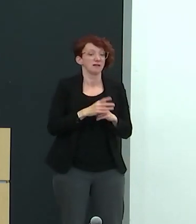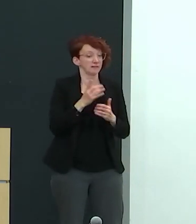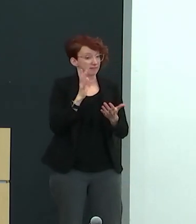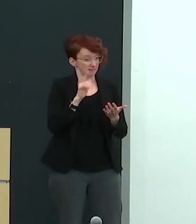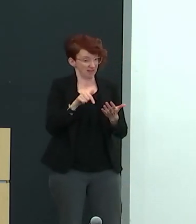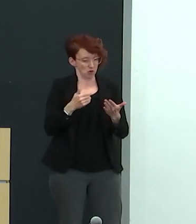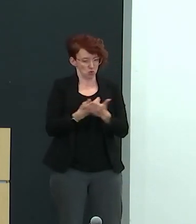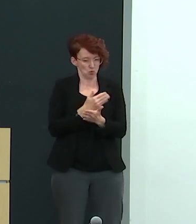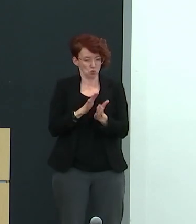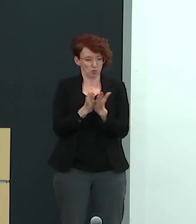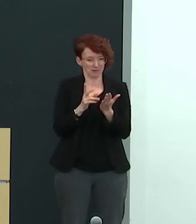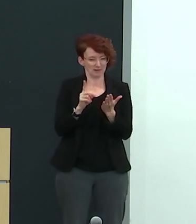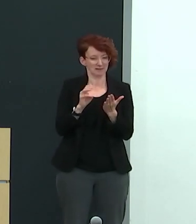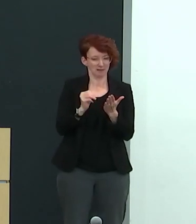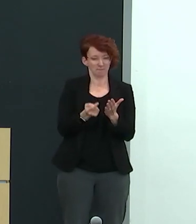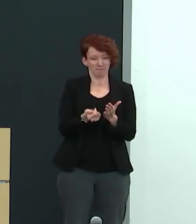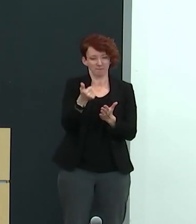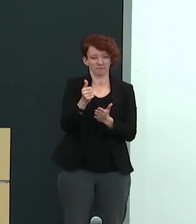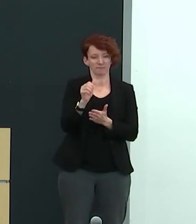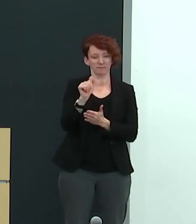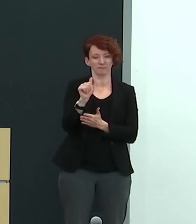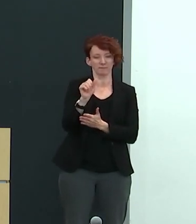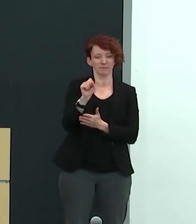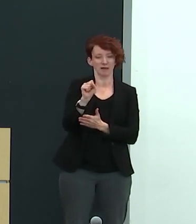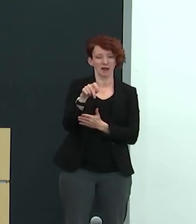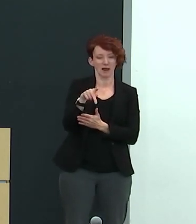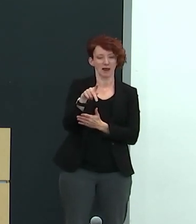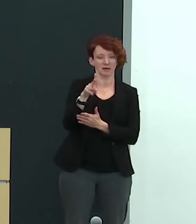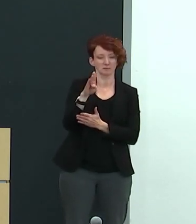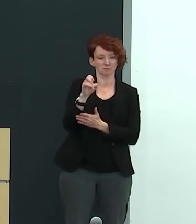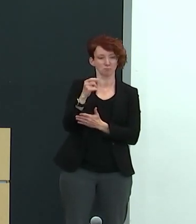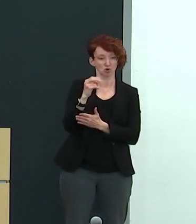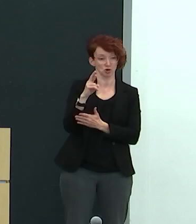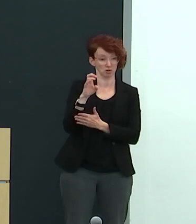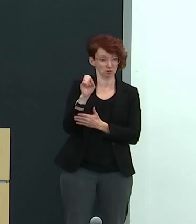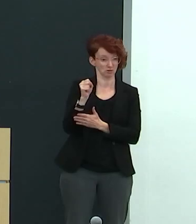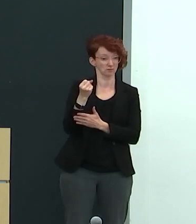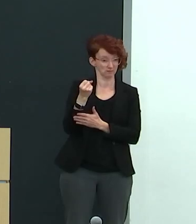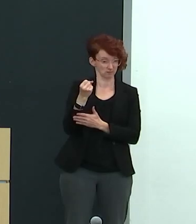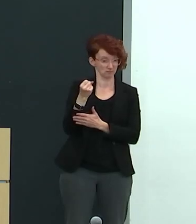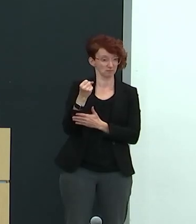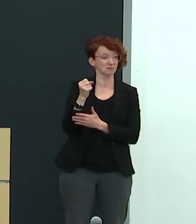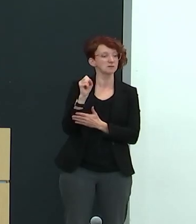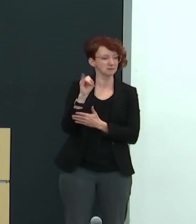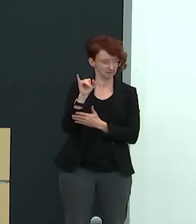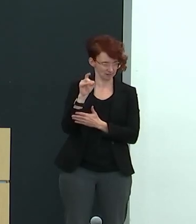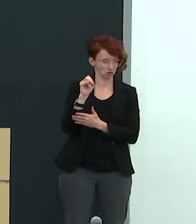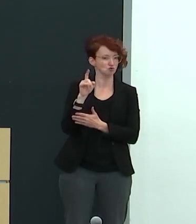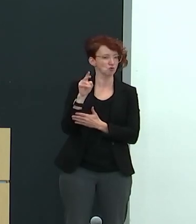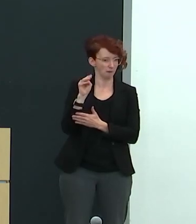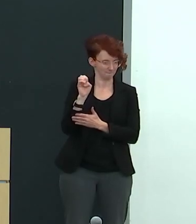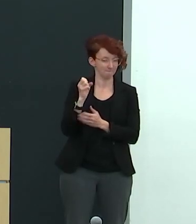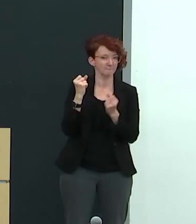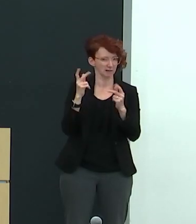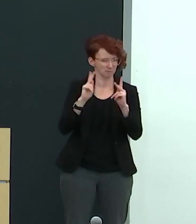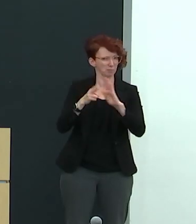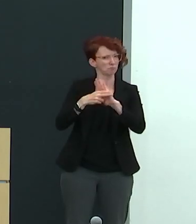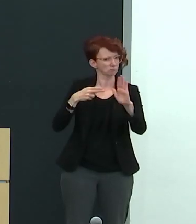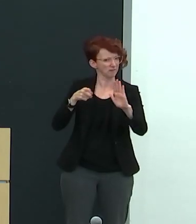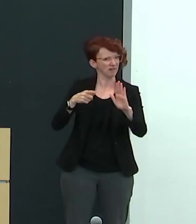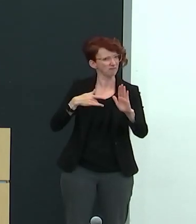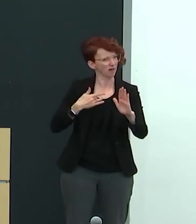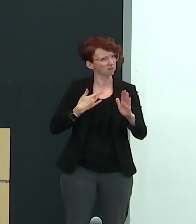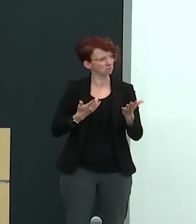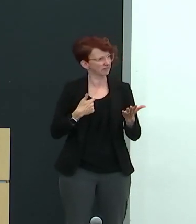syndrome, something that many individuals had been diagnosed with and had contributed to a central part of their